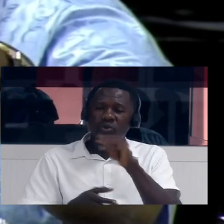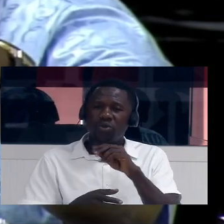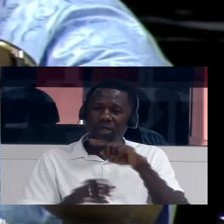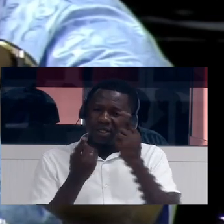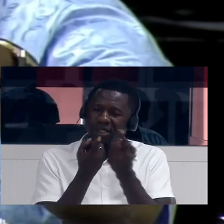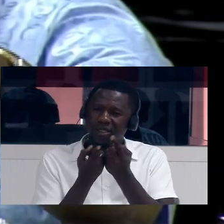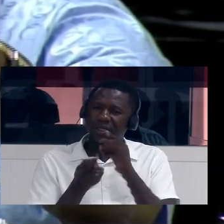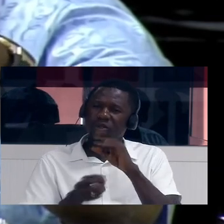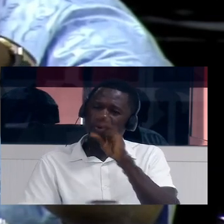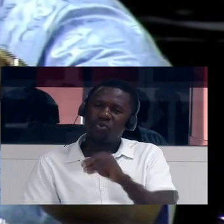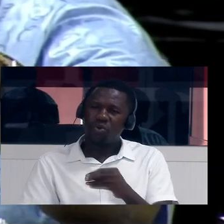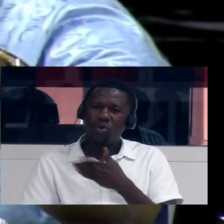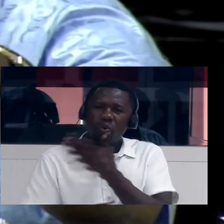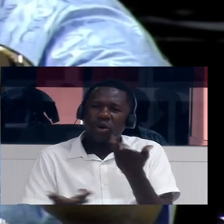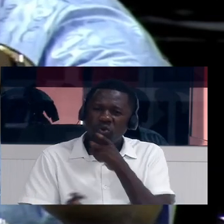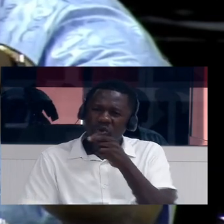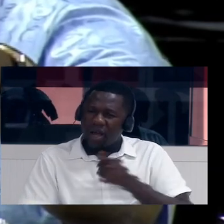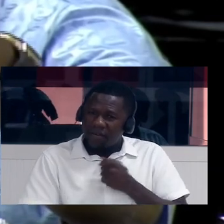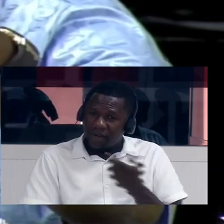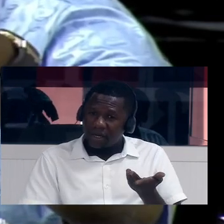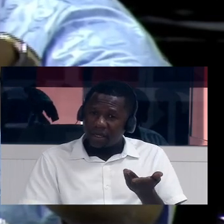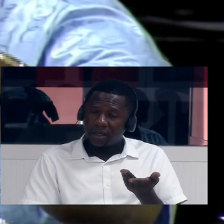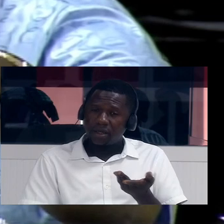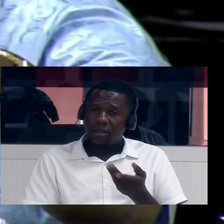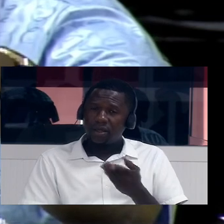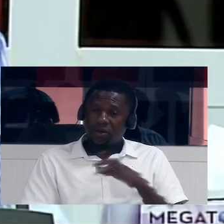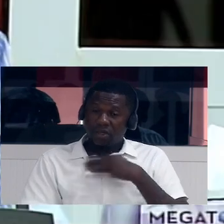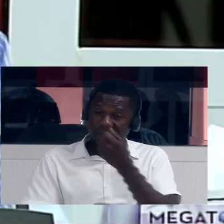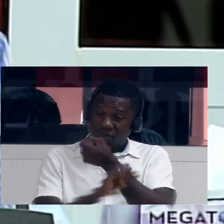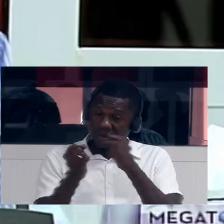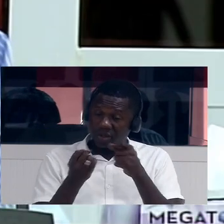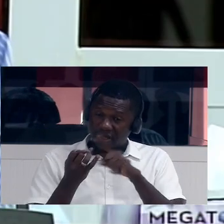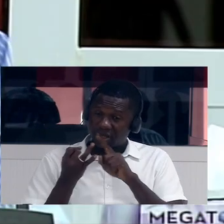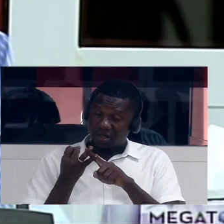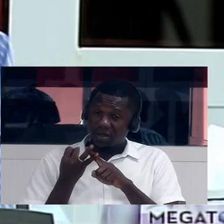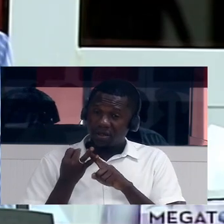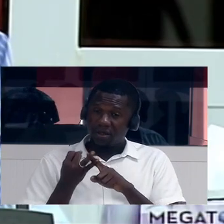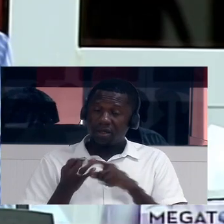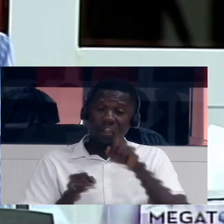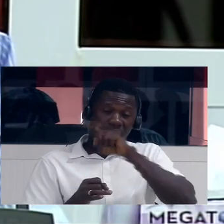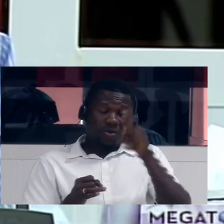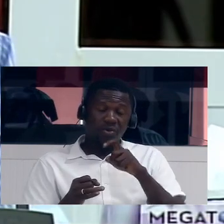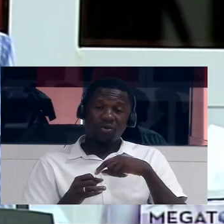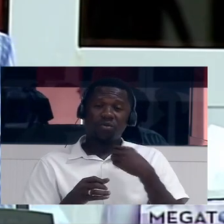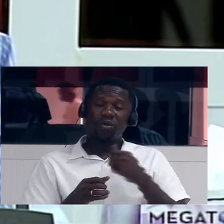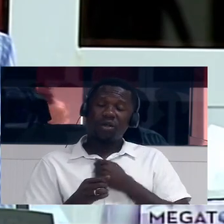did? Were you afraid? Was that the circumstance? Was that the reason? The question of being afraid does not